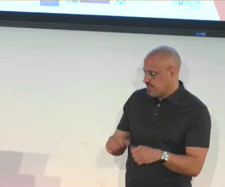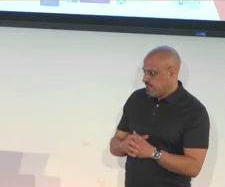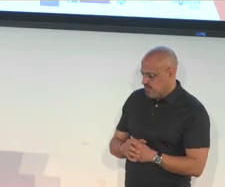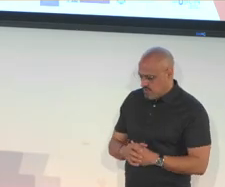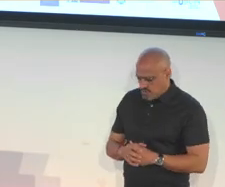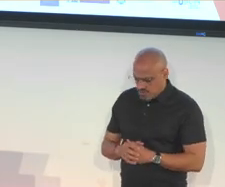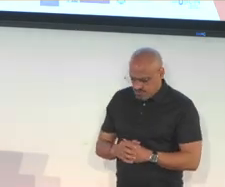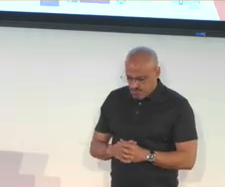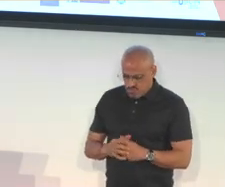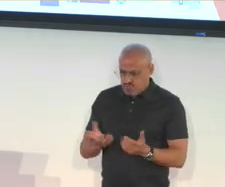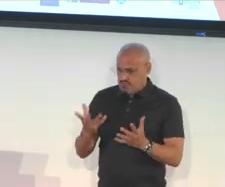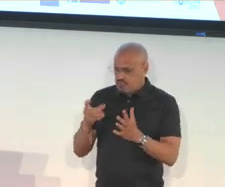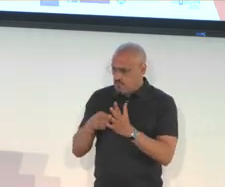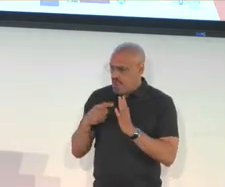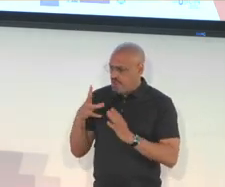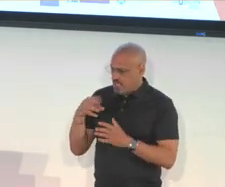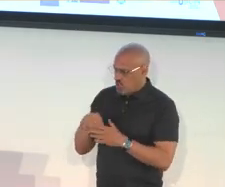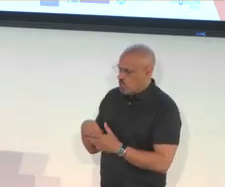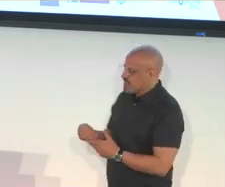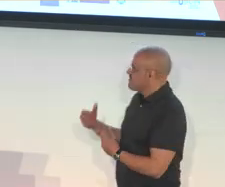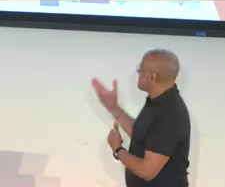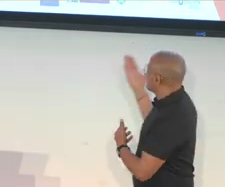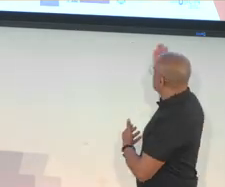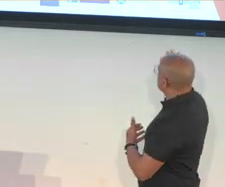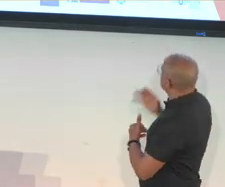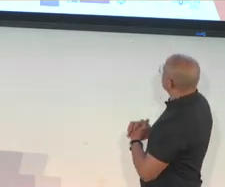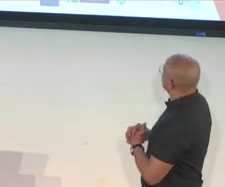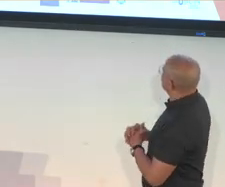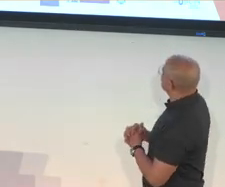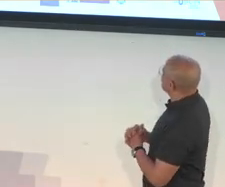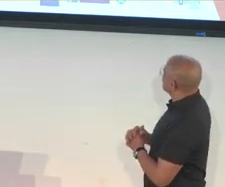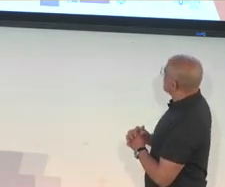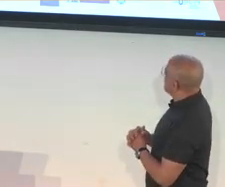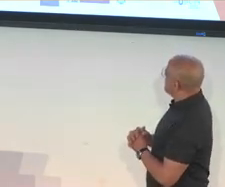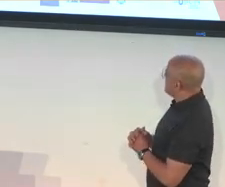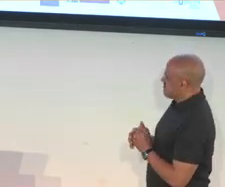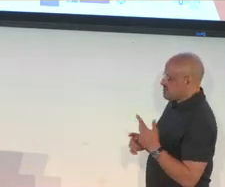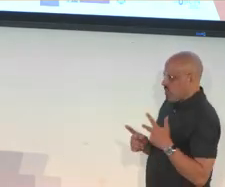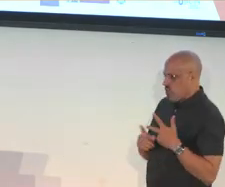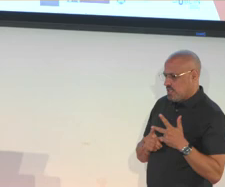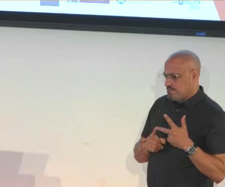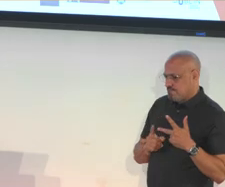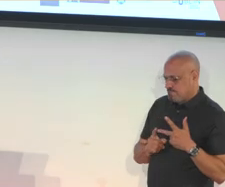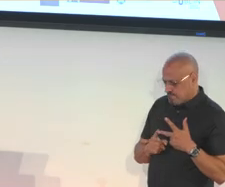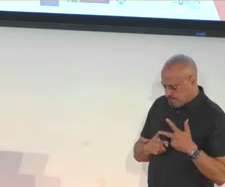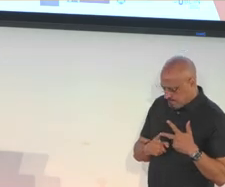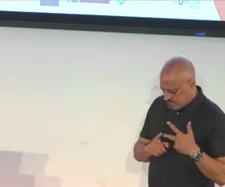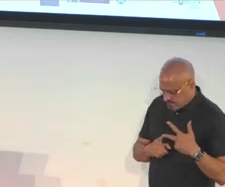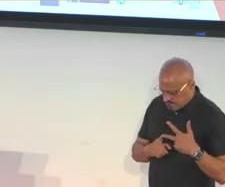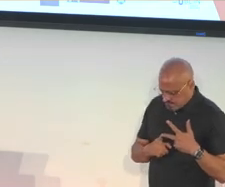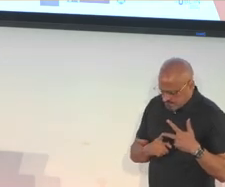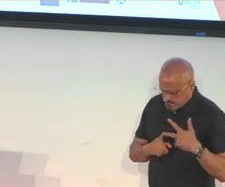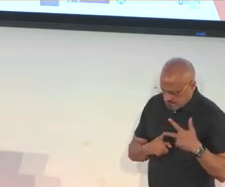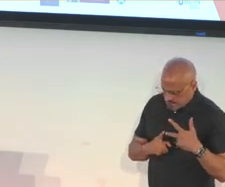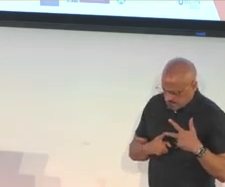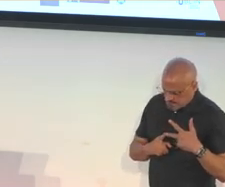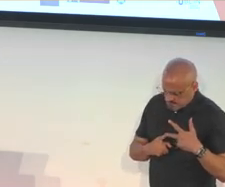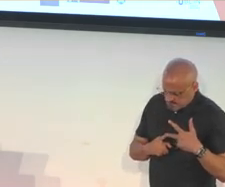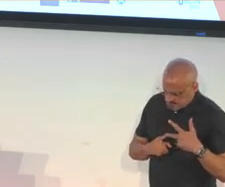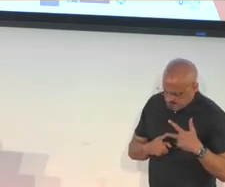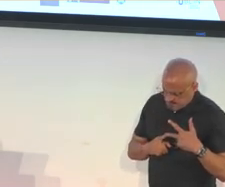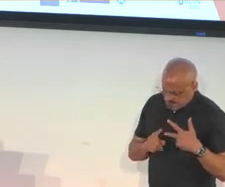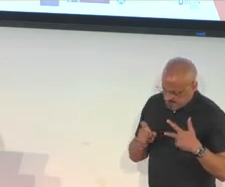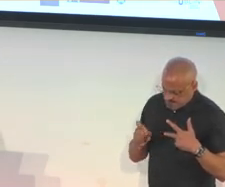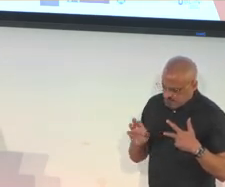implement an inclusive and ethically aligned design? How can standardized assessment and accessibility level of ALR system